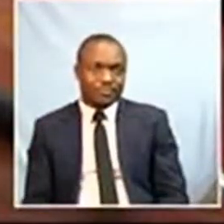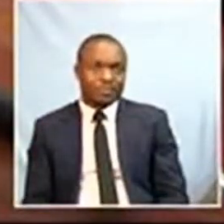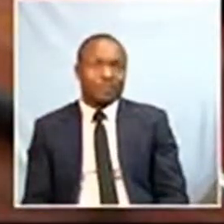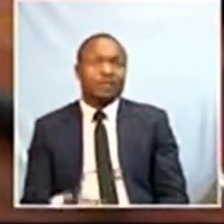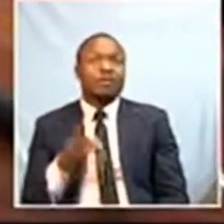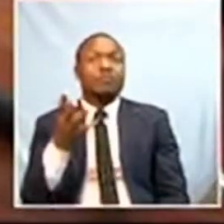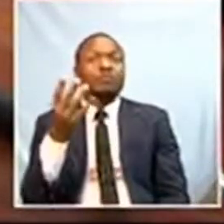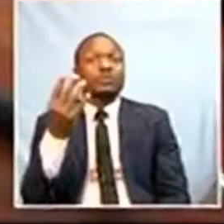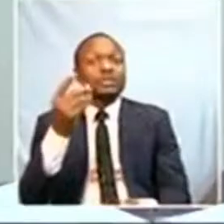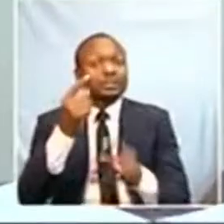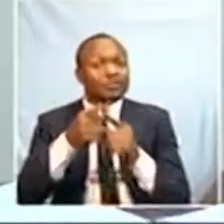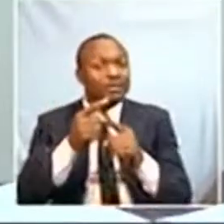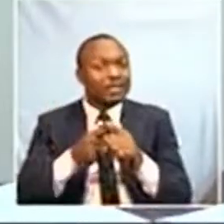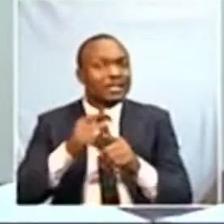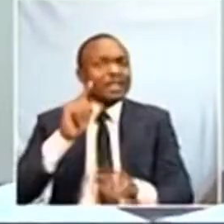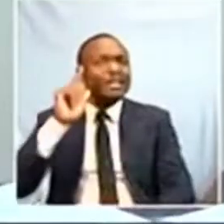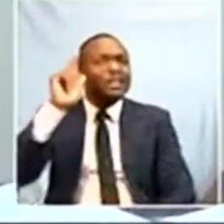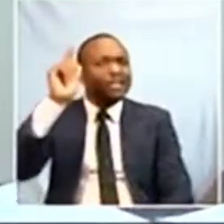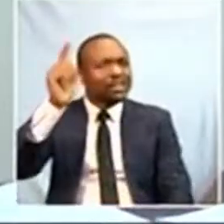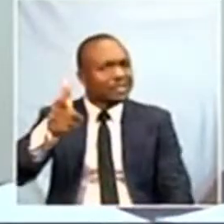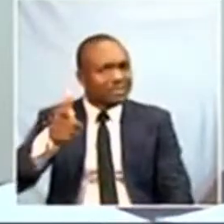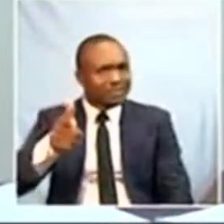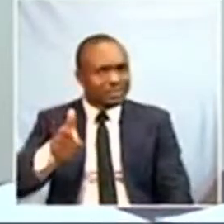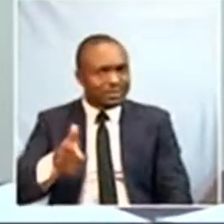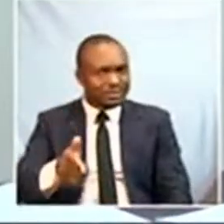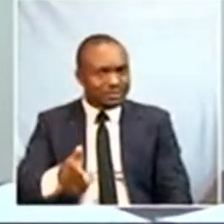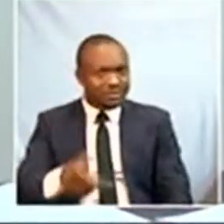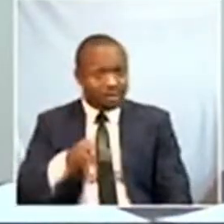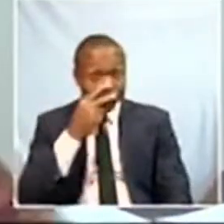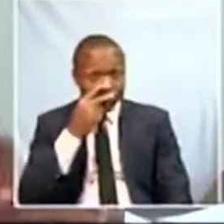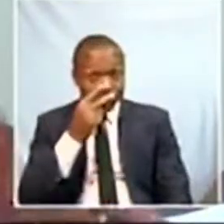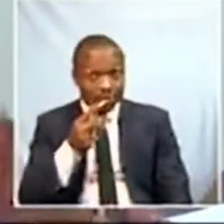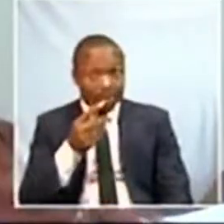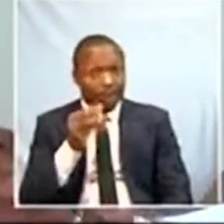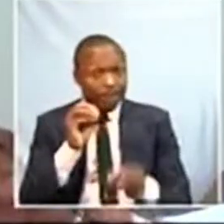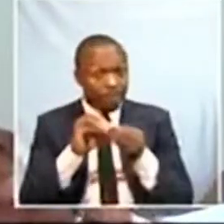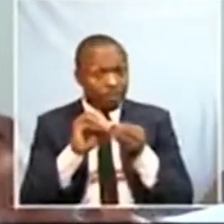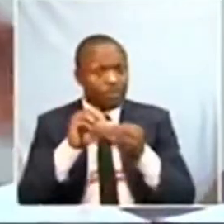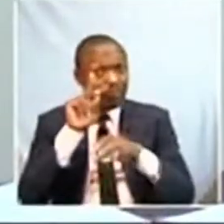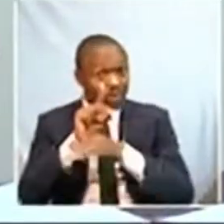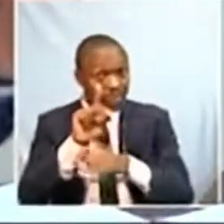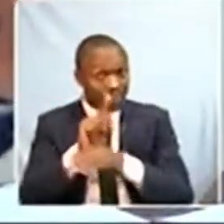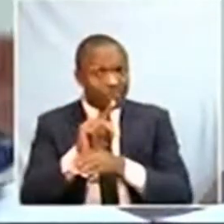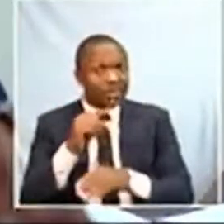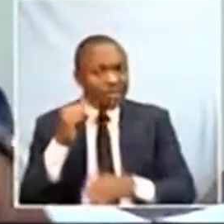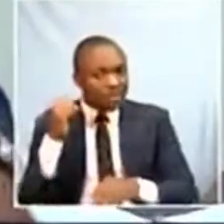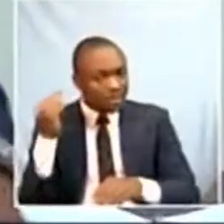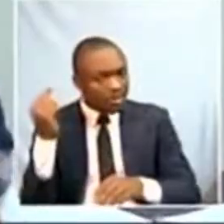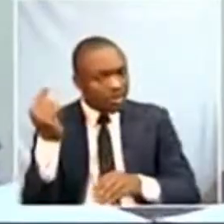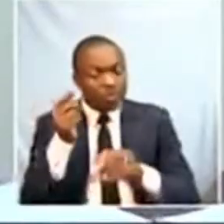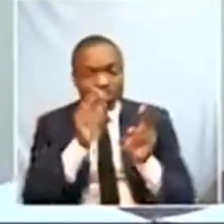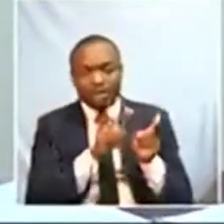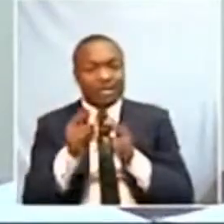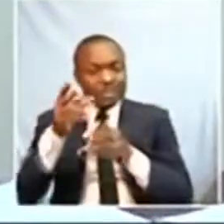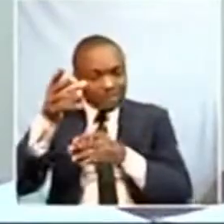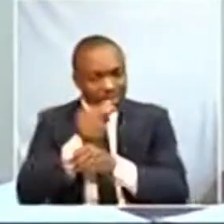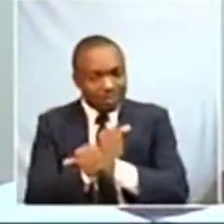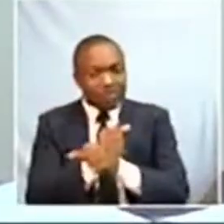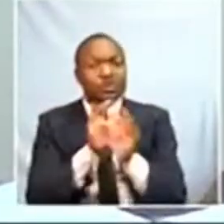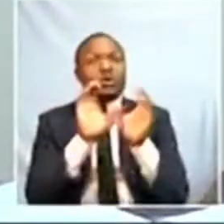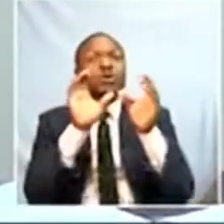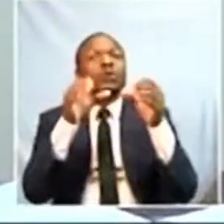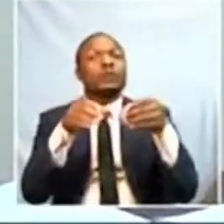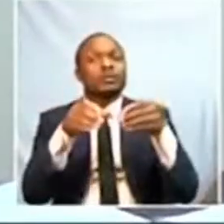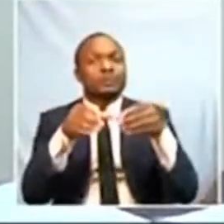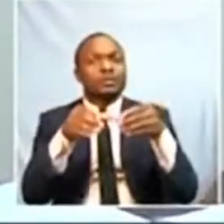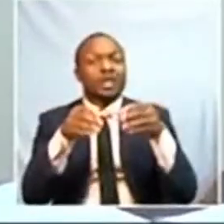14 months later. We have seen a lot of projects, and the only response we are getting from the council is